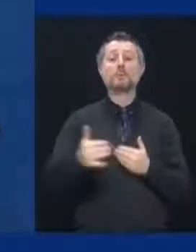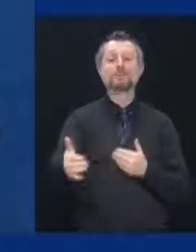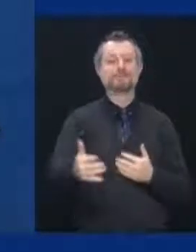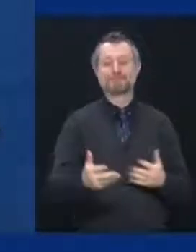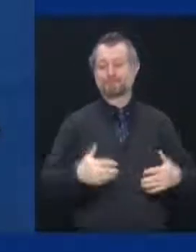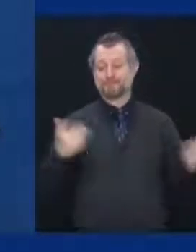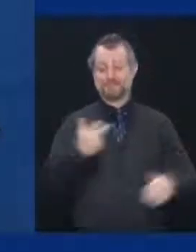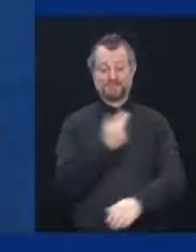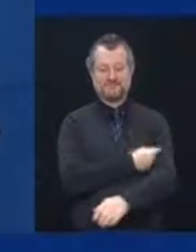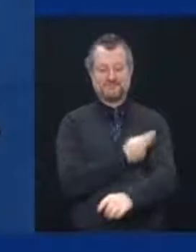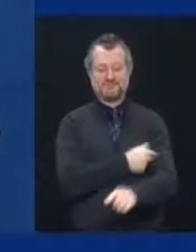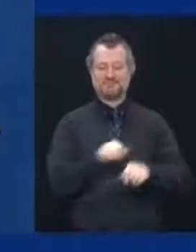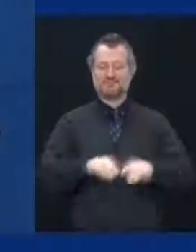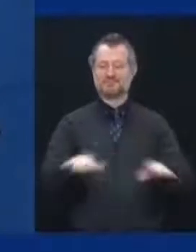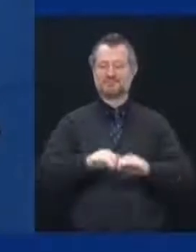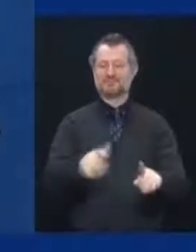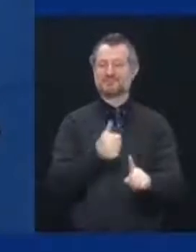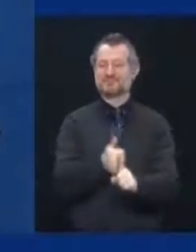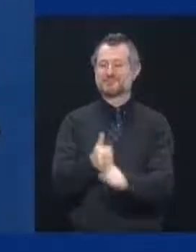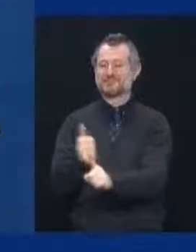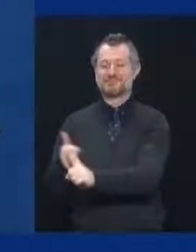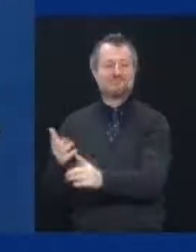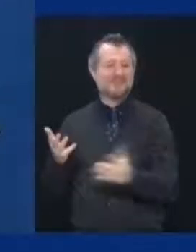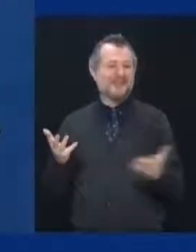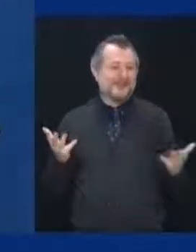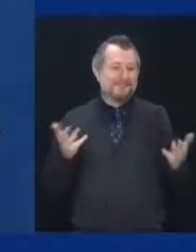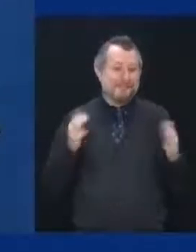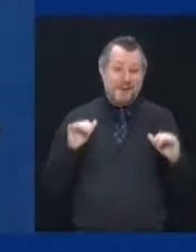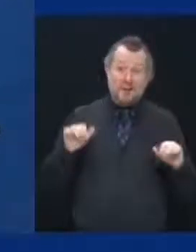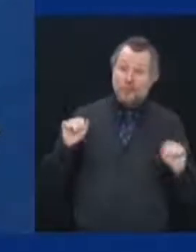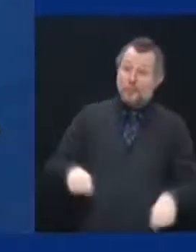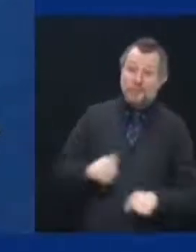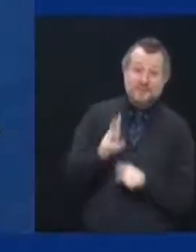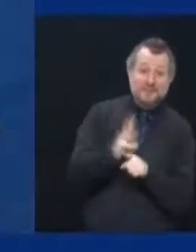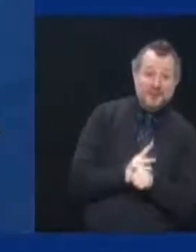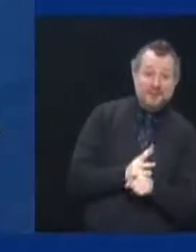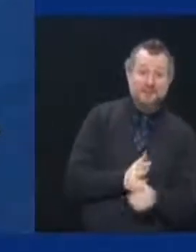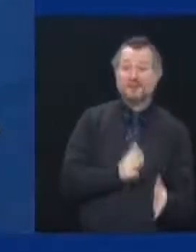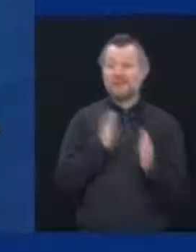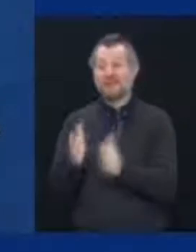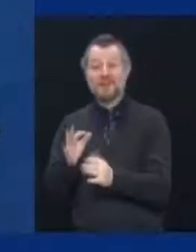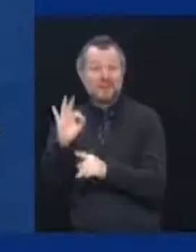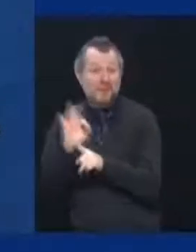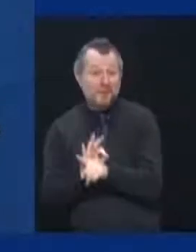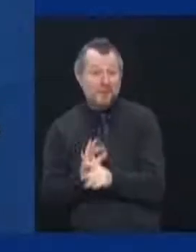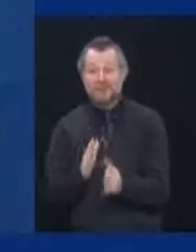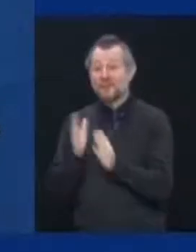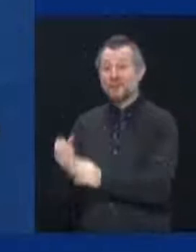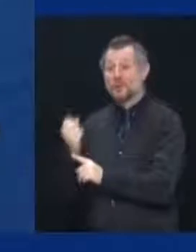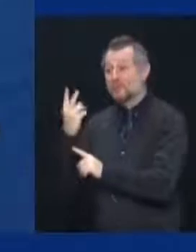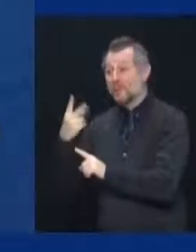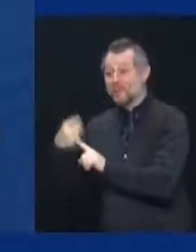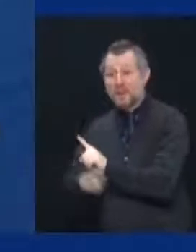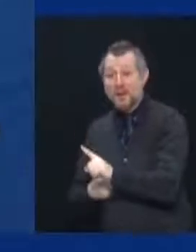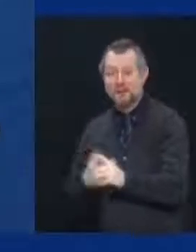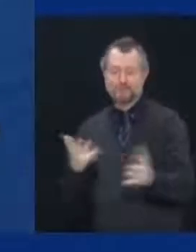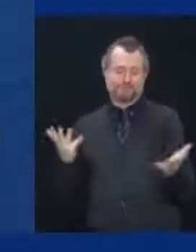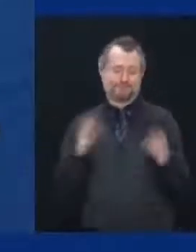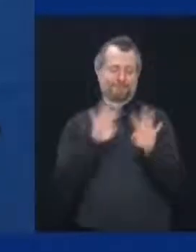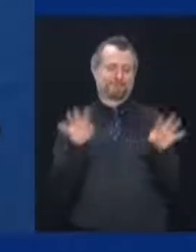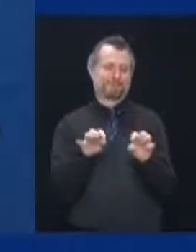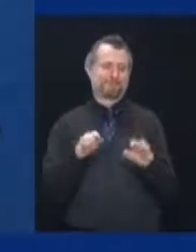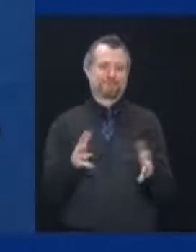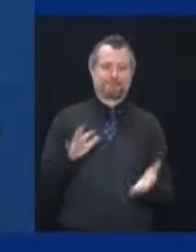critical mass of the vaccine. That's 6 months, 9 months, 12 months, depending on who you talk to. And